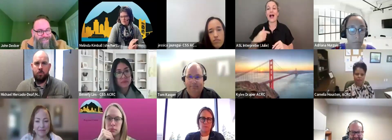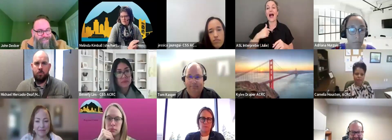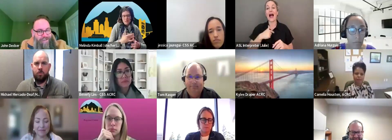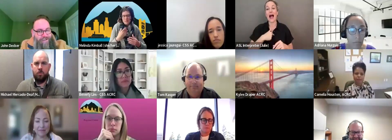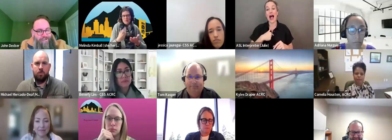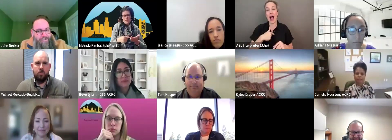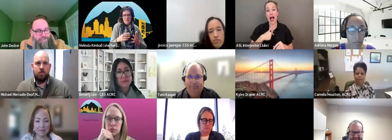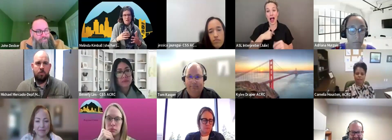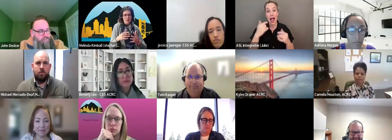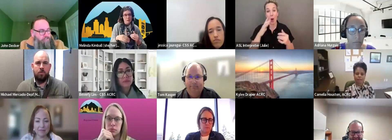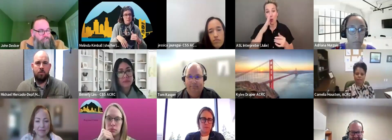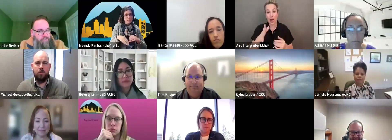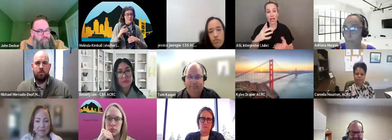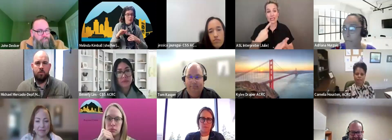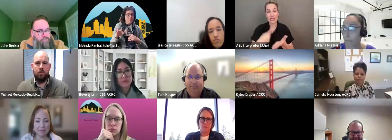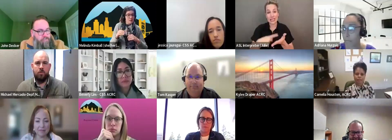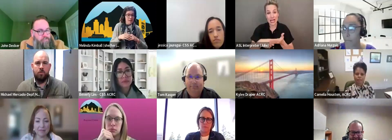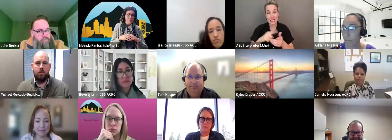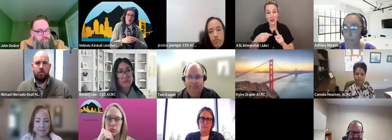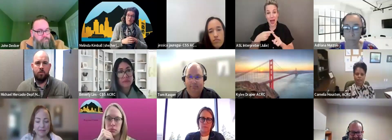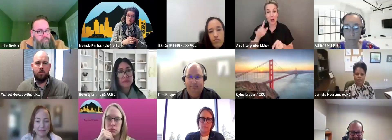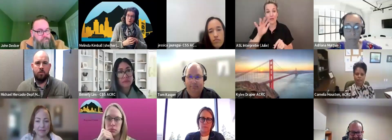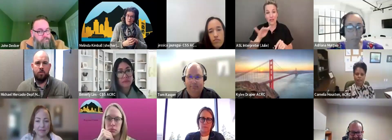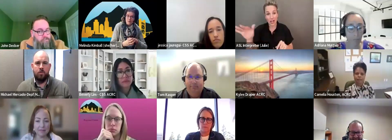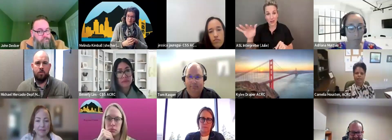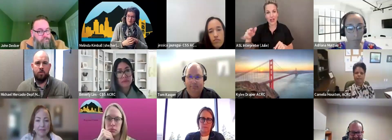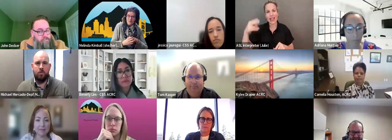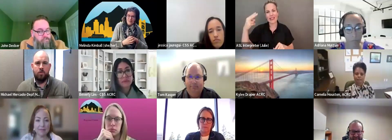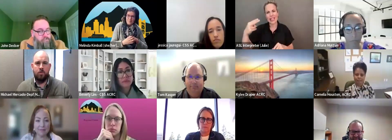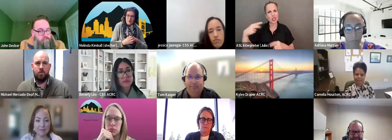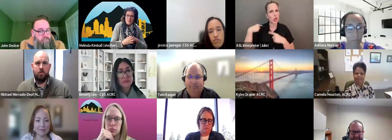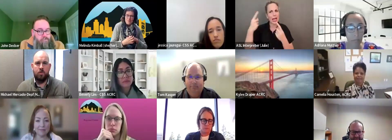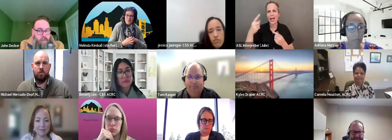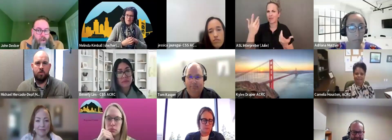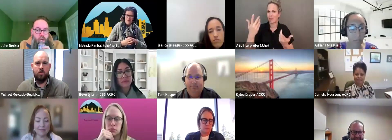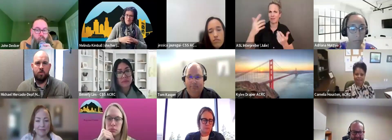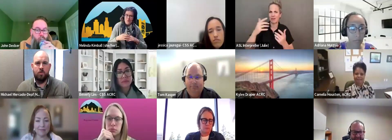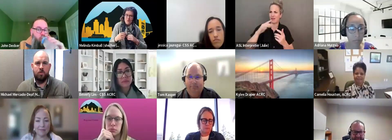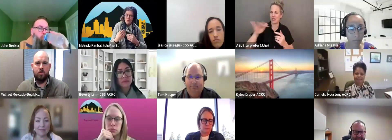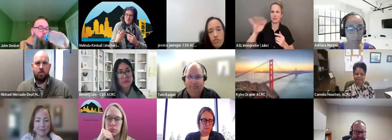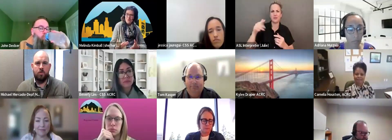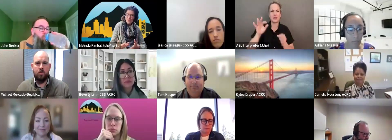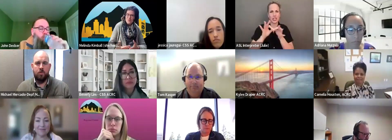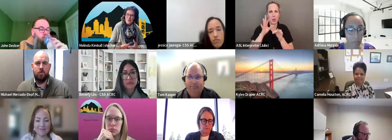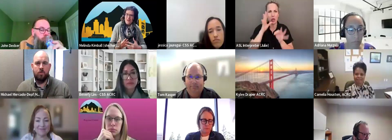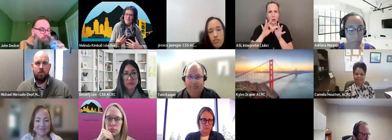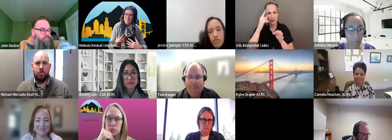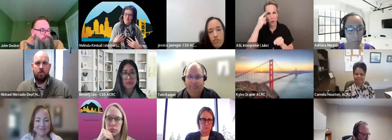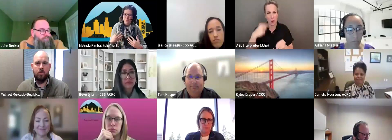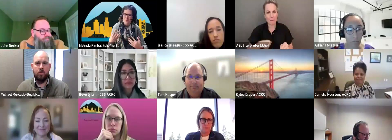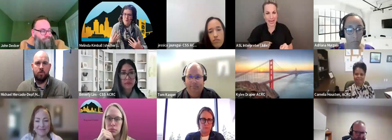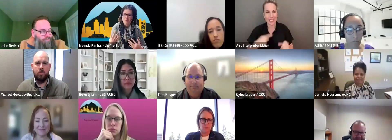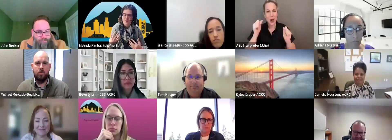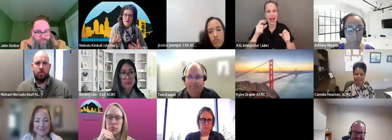I am today going to be discussing a little bit about fingerspelling and the history of fingerspelling. And my awesome interpreters are going to interpret for me so I can